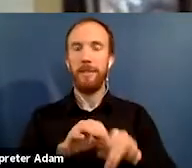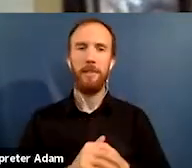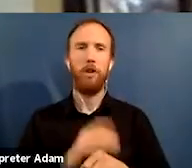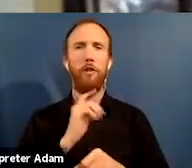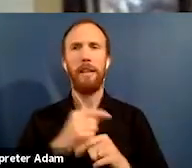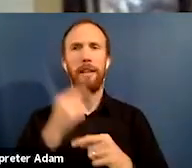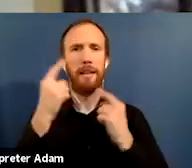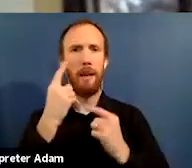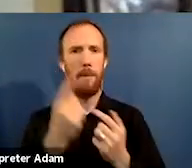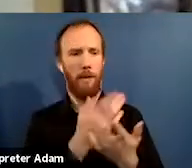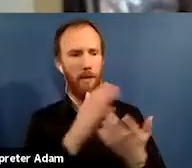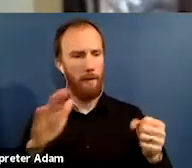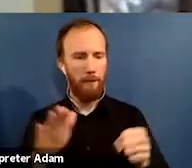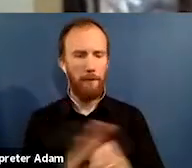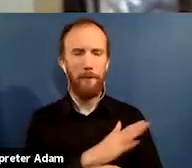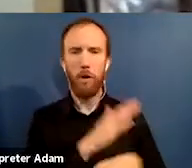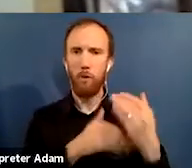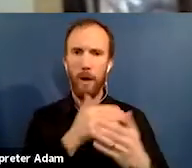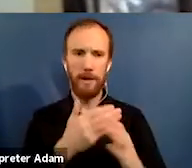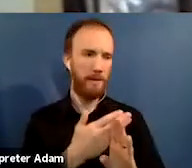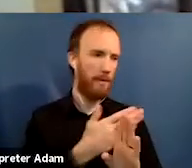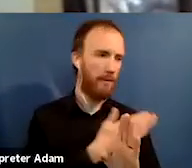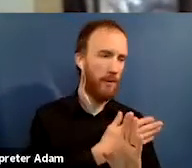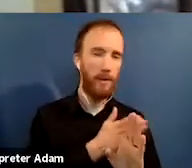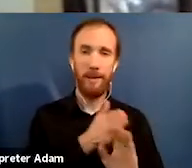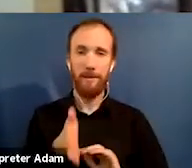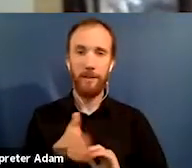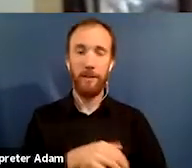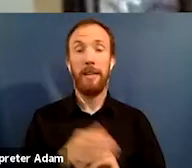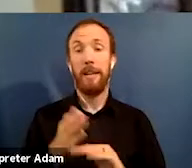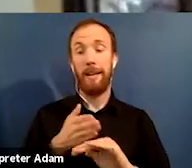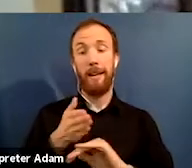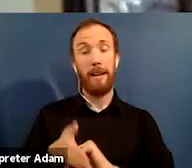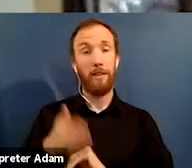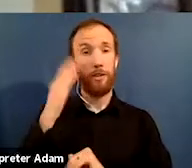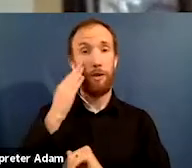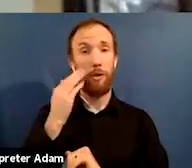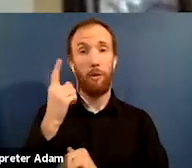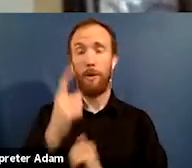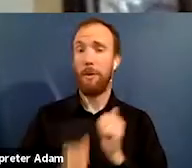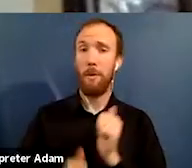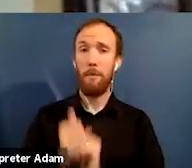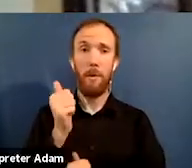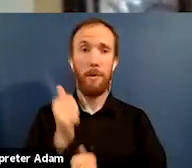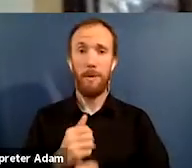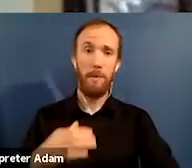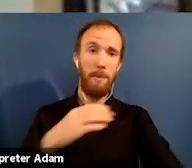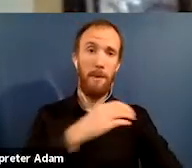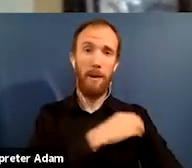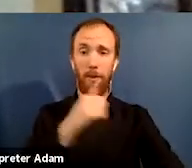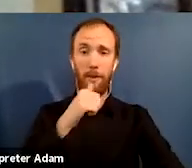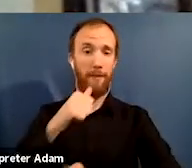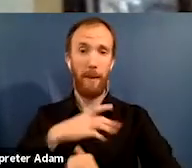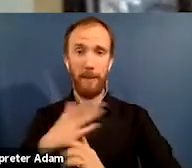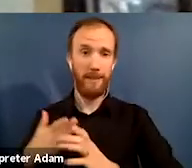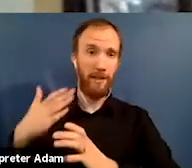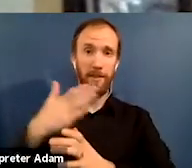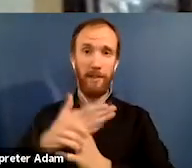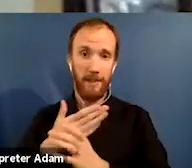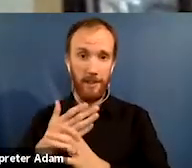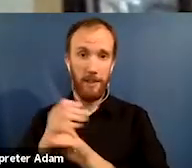then afterwards, one of the most powerful feminist interventions that I've heard recently actually isn't coming from someone who I would